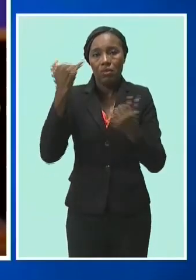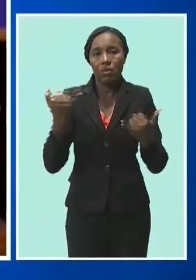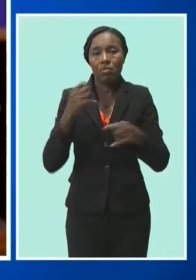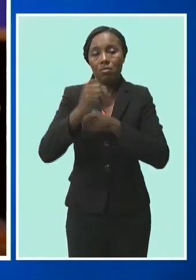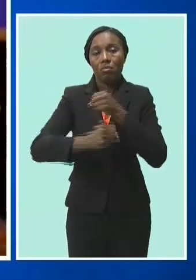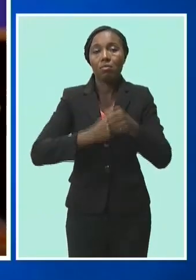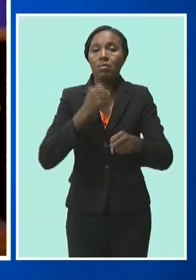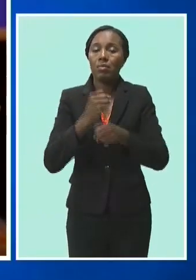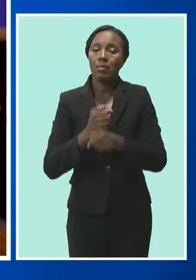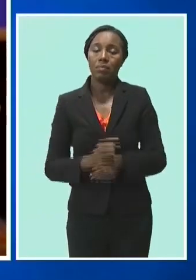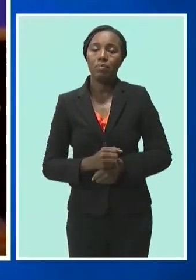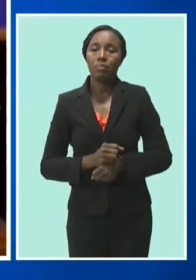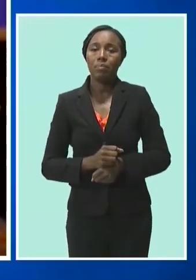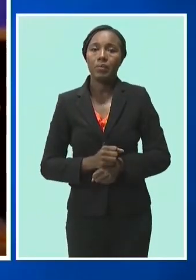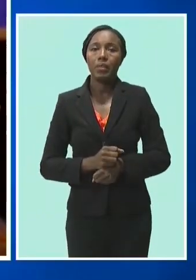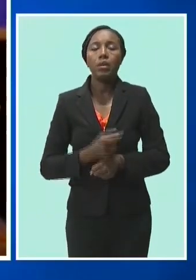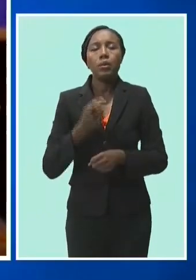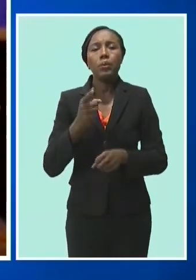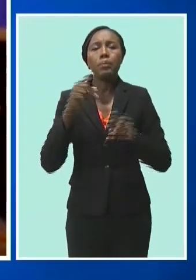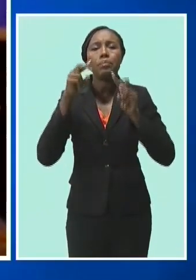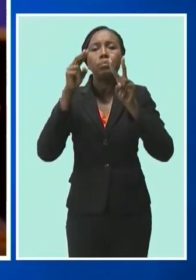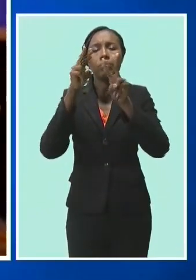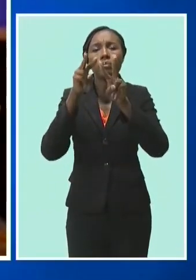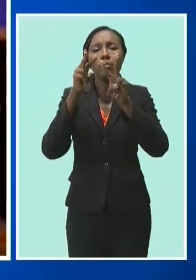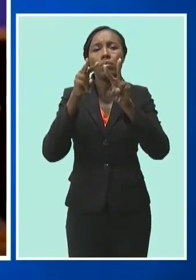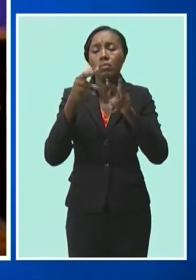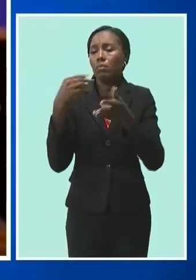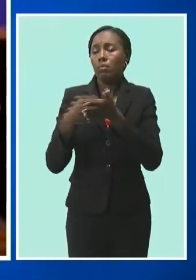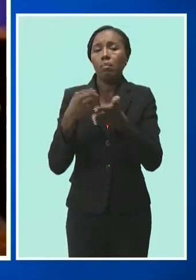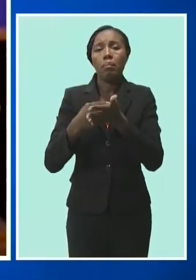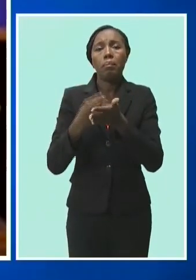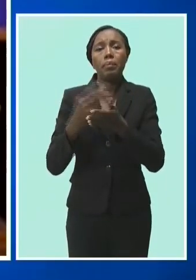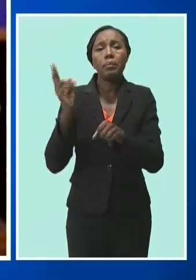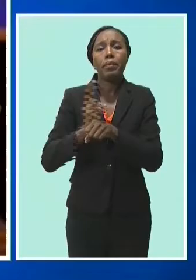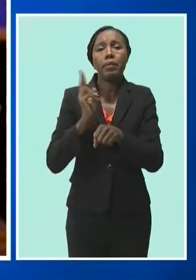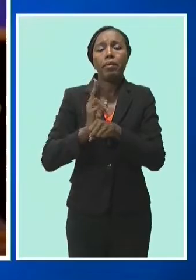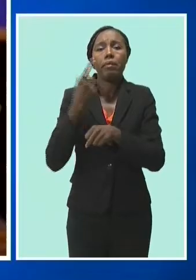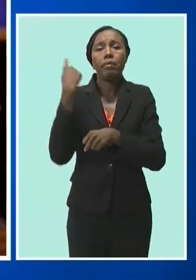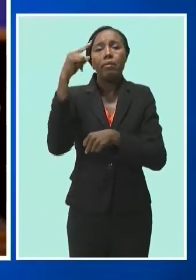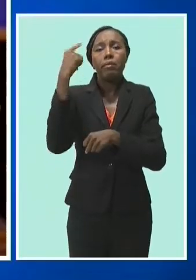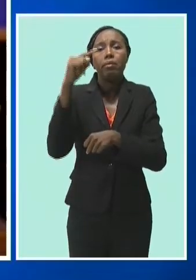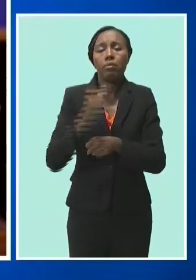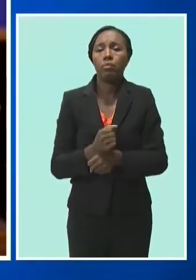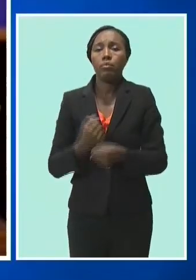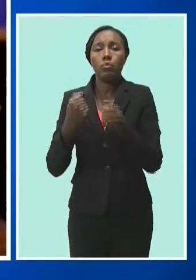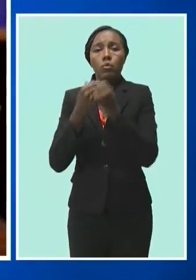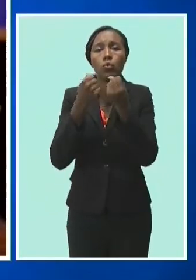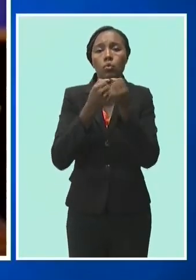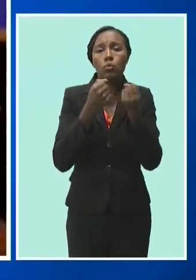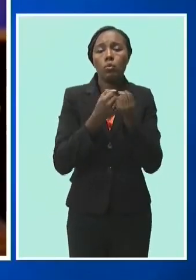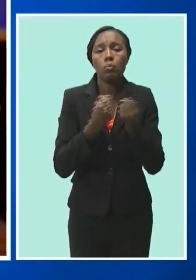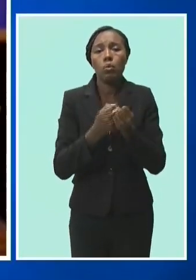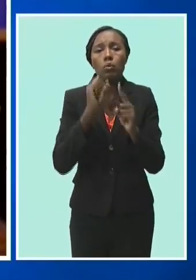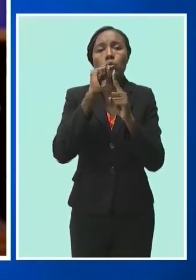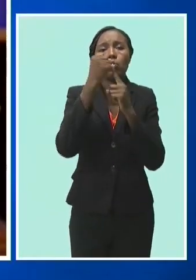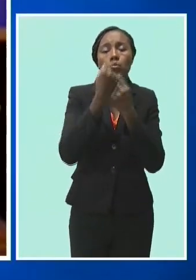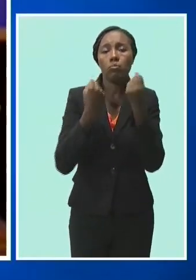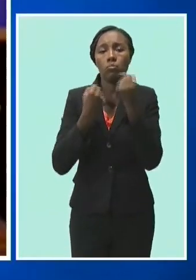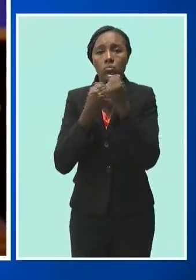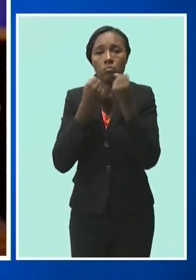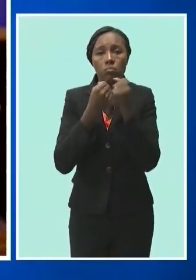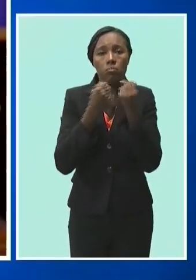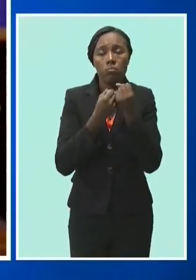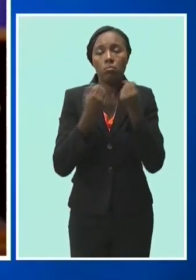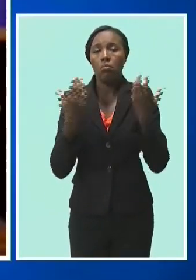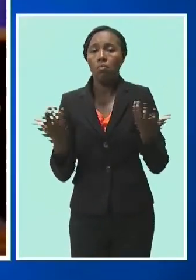on that. We could expect the monies being used to support areas such as social assistance,